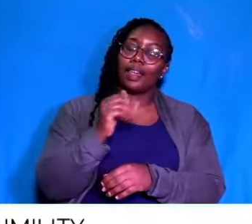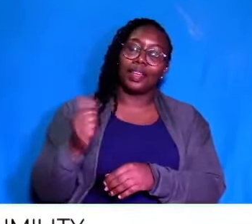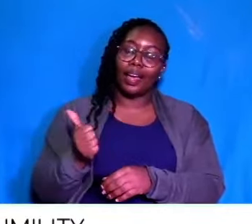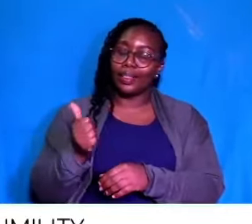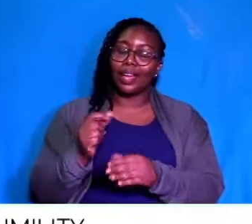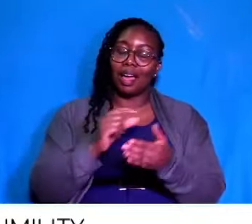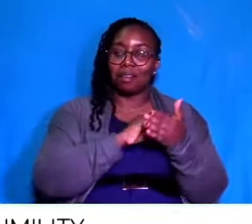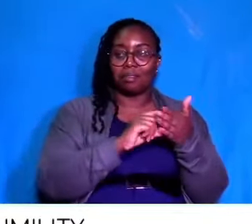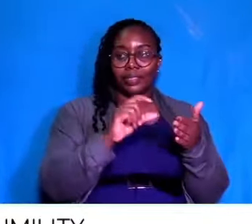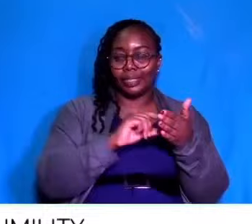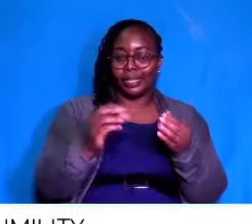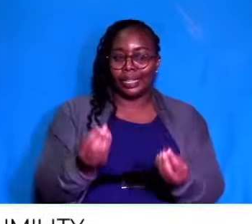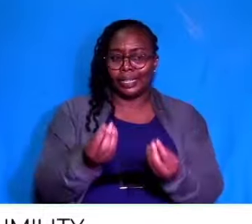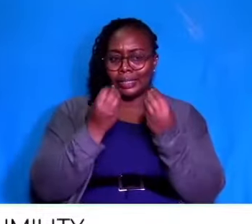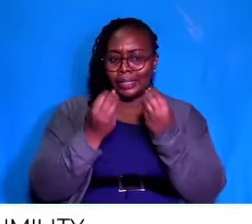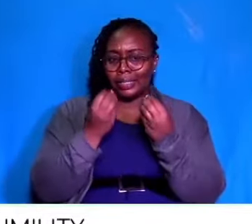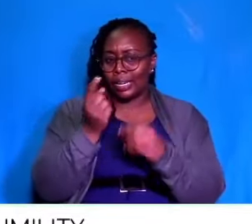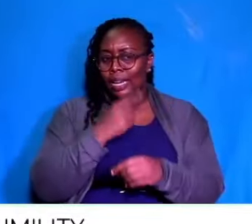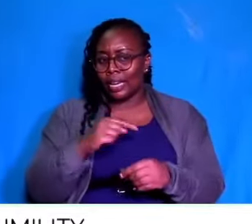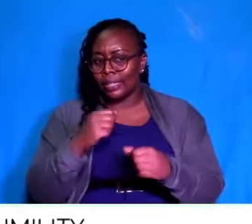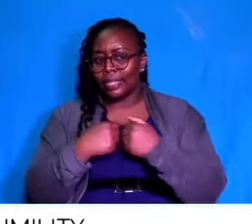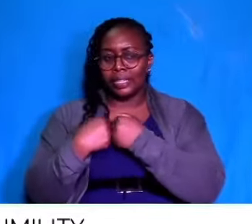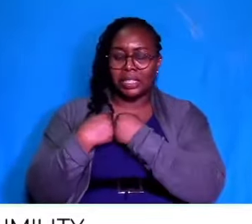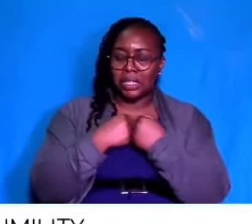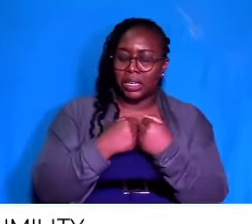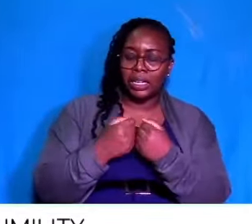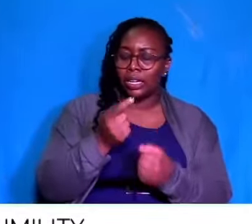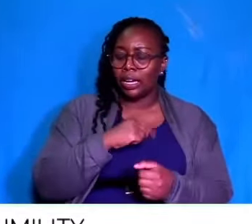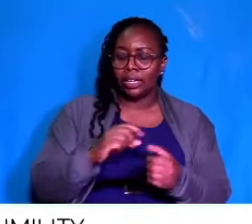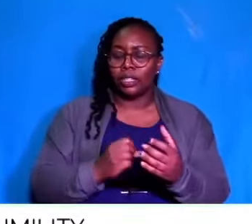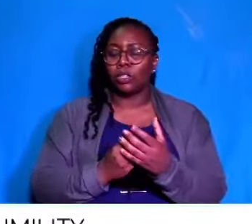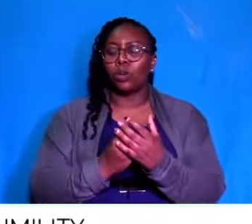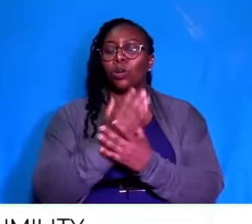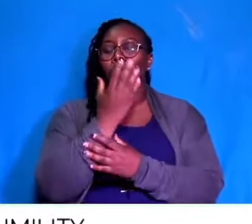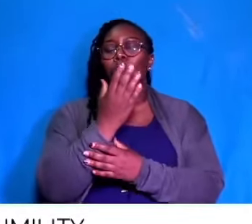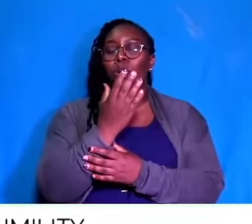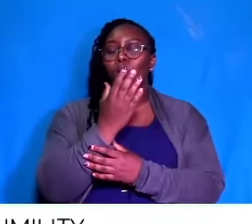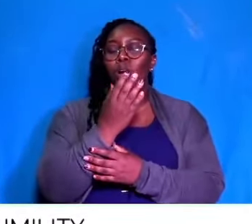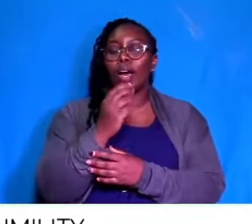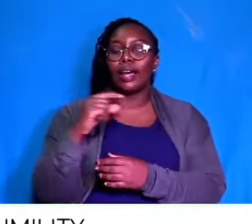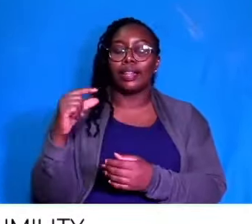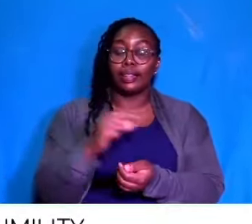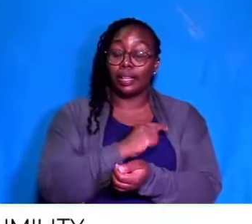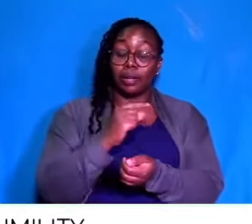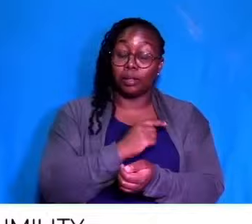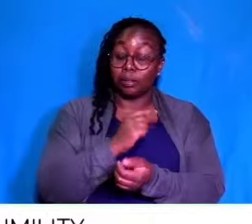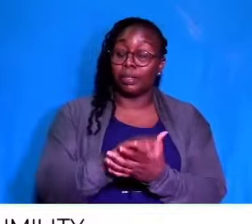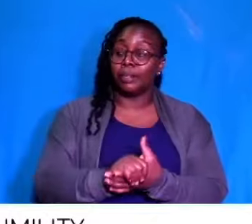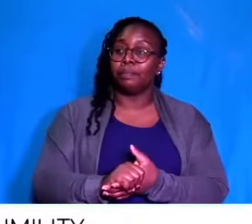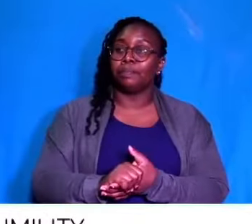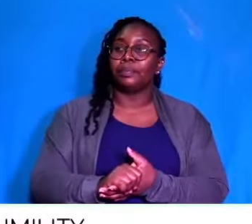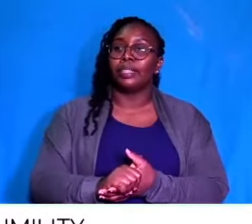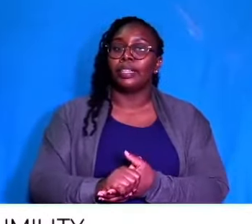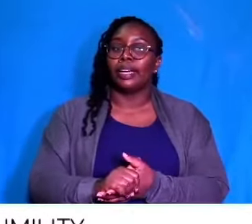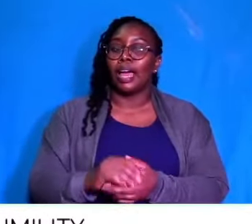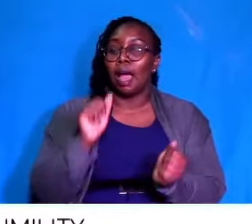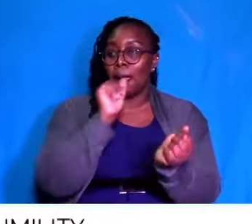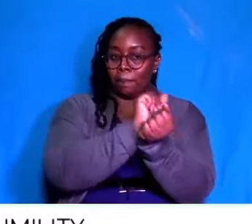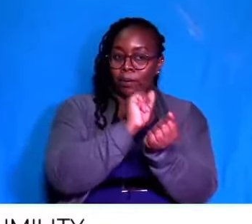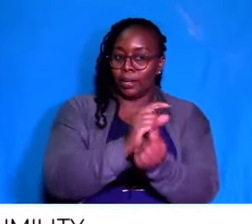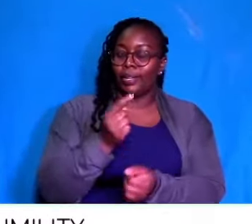the gospel, having challenged us that we must live a life that's worth living, he's then saying, sow. And the reason he's saying